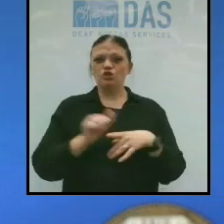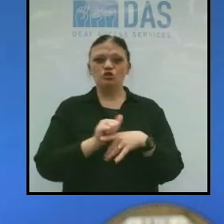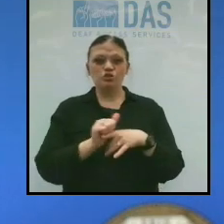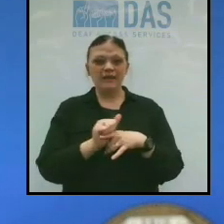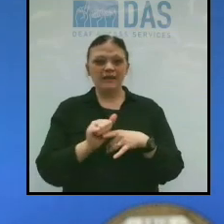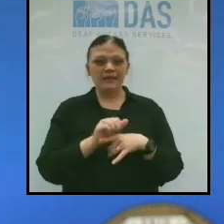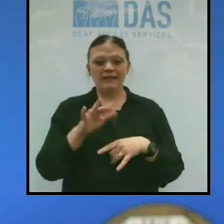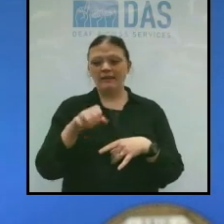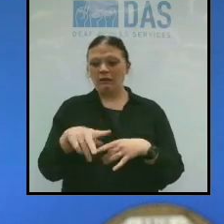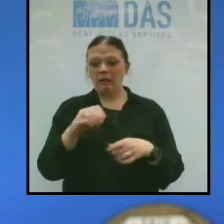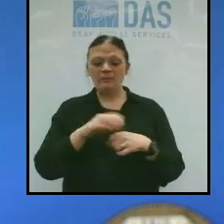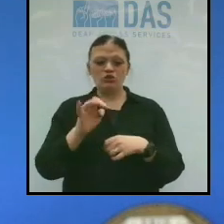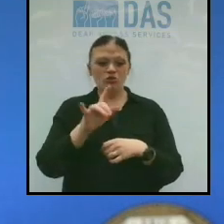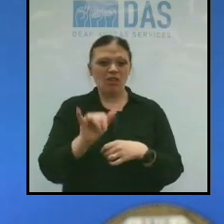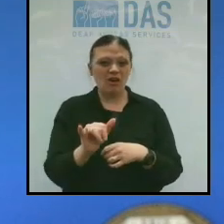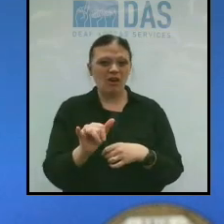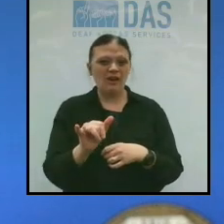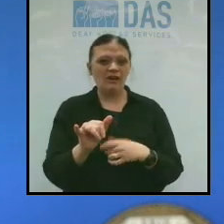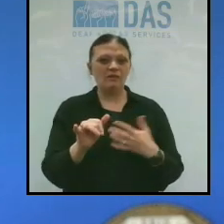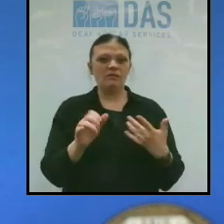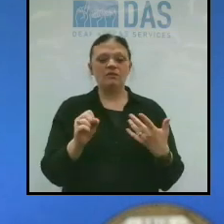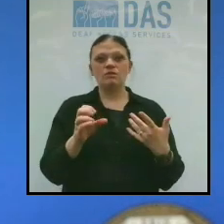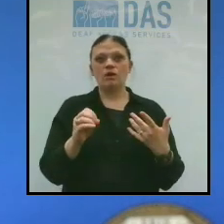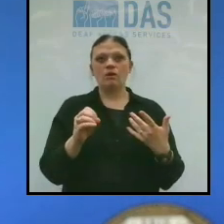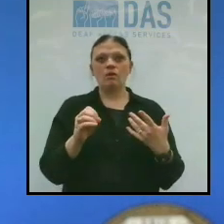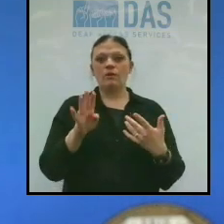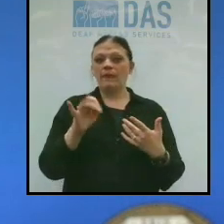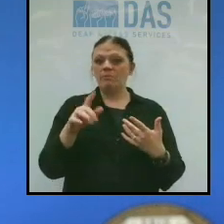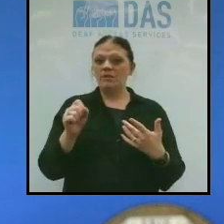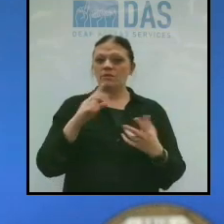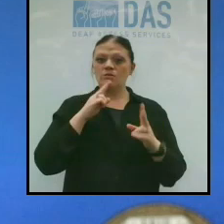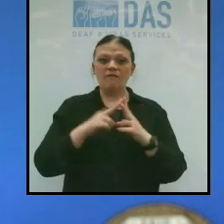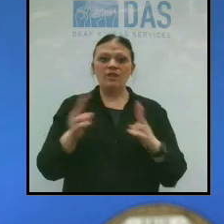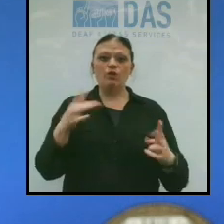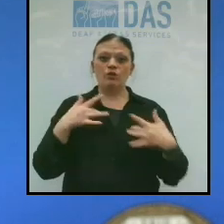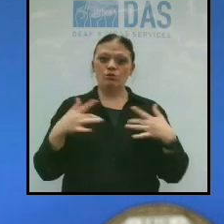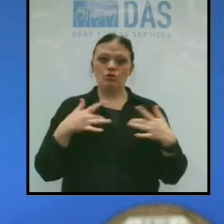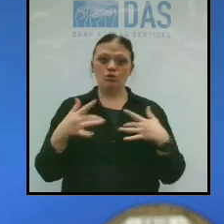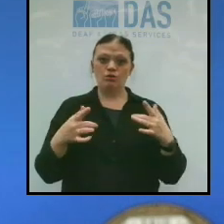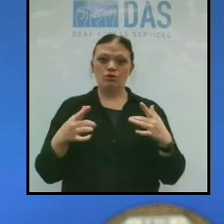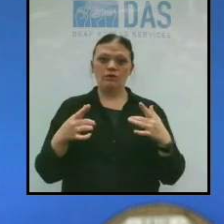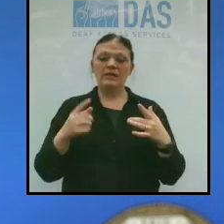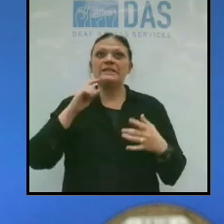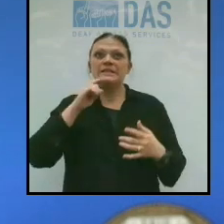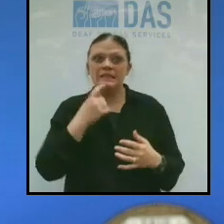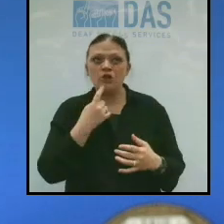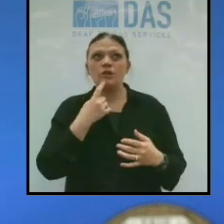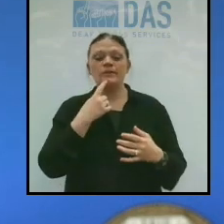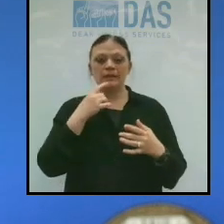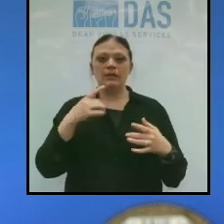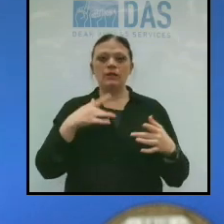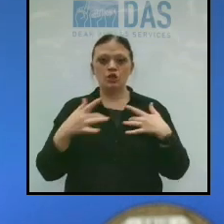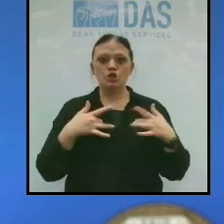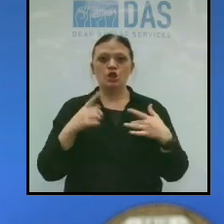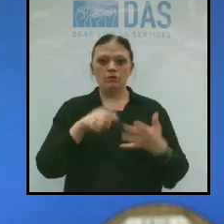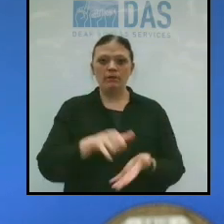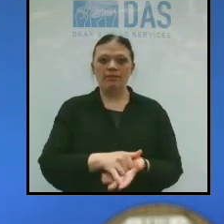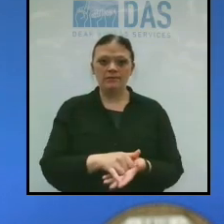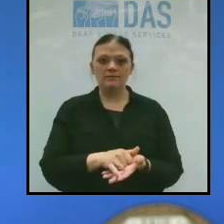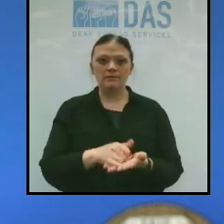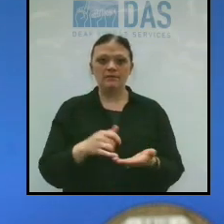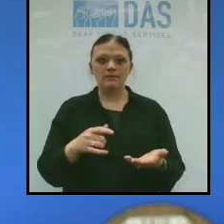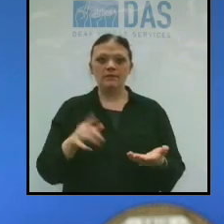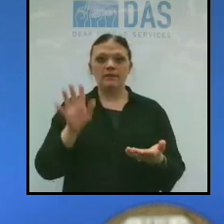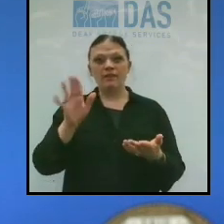camp in July. So they can, and the Bills are very concerned. They are exceptionally concerned about this. And